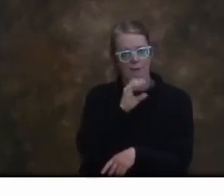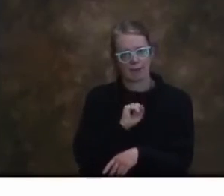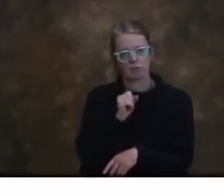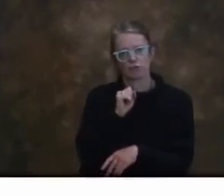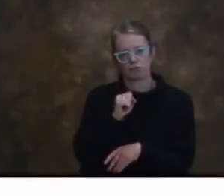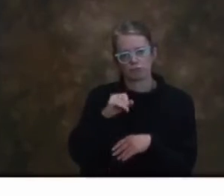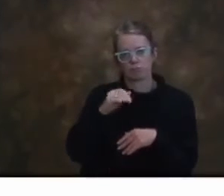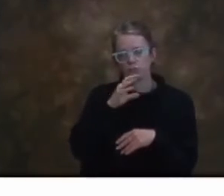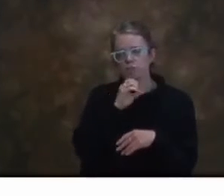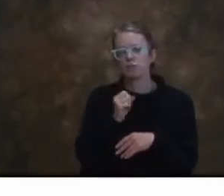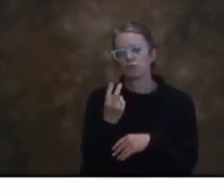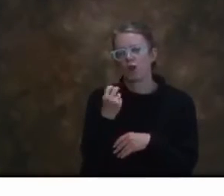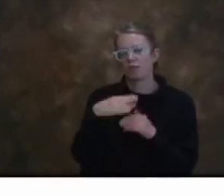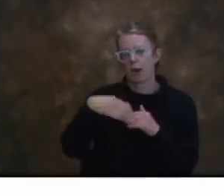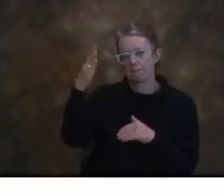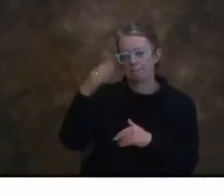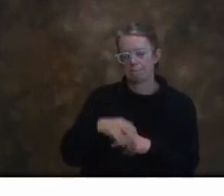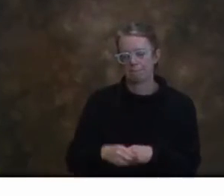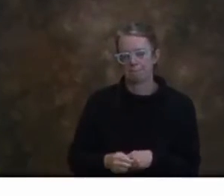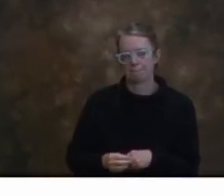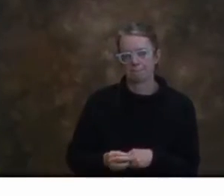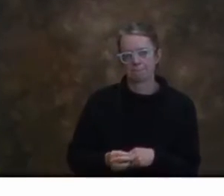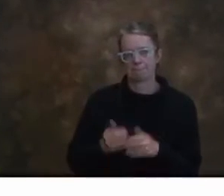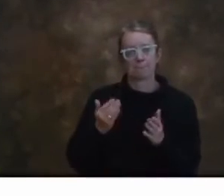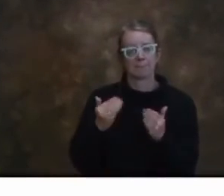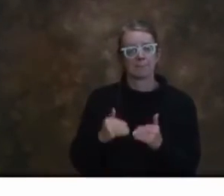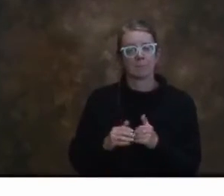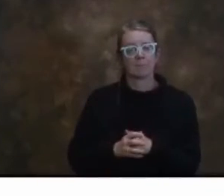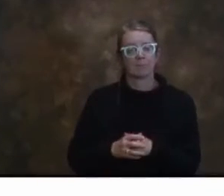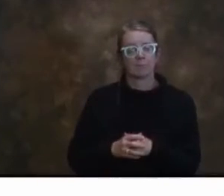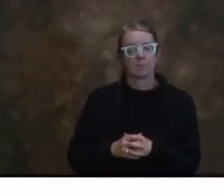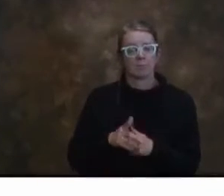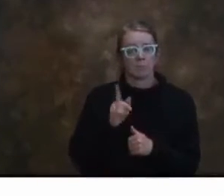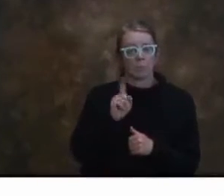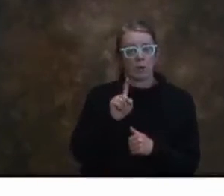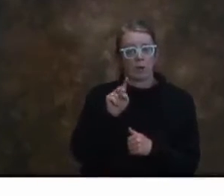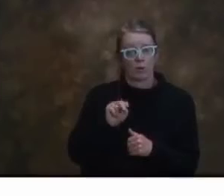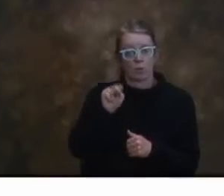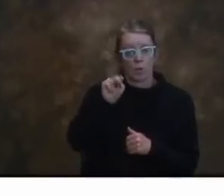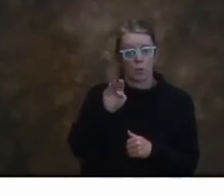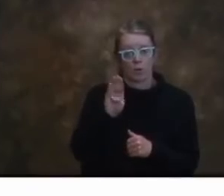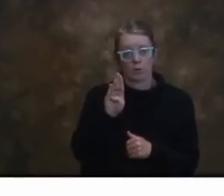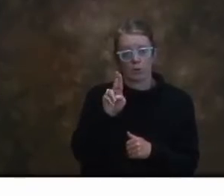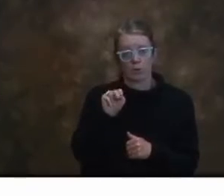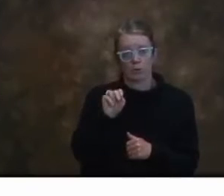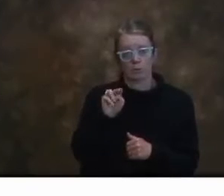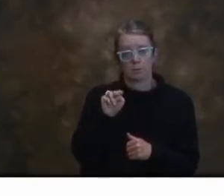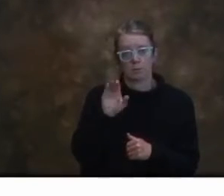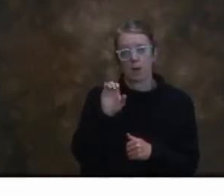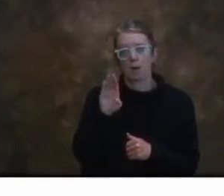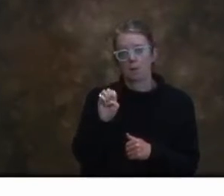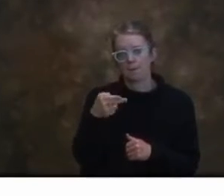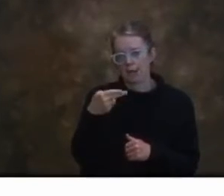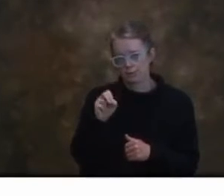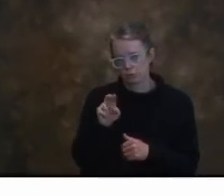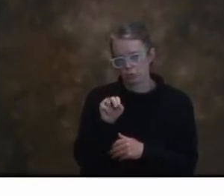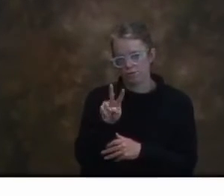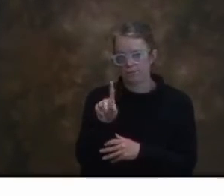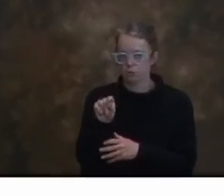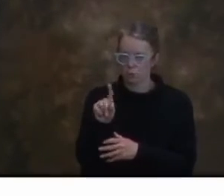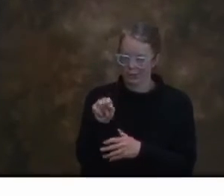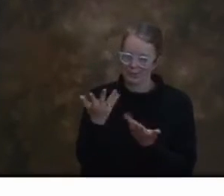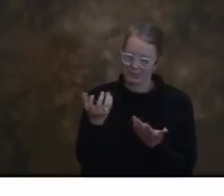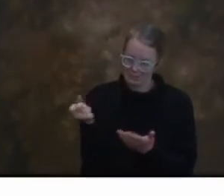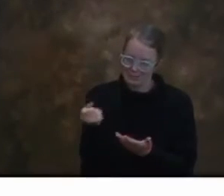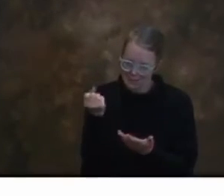older. Up next, we'll have North Buncombe High School on November 20th. Again, Saturday, 9